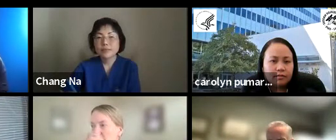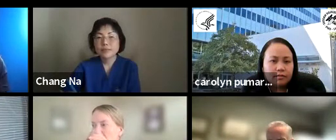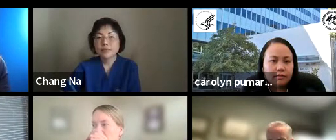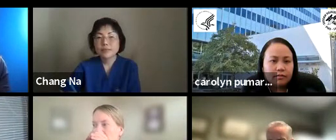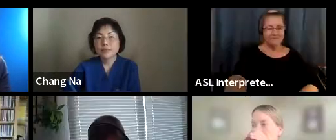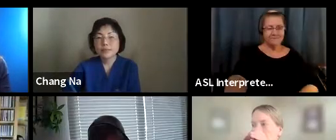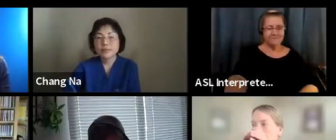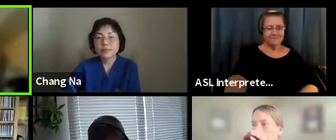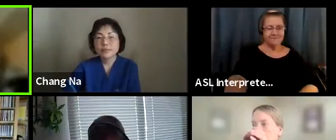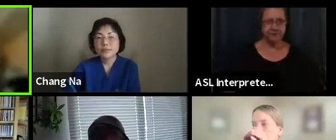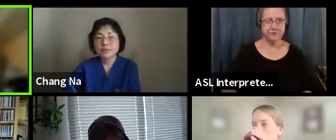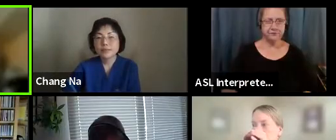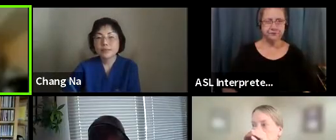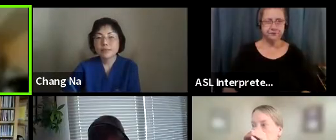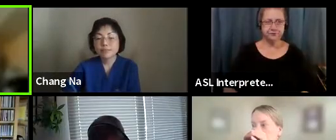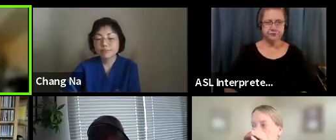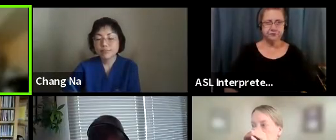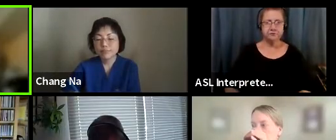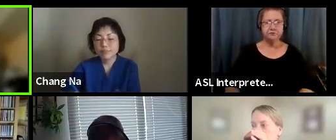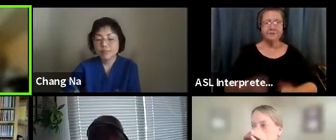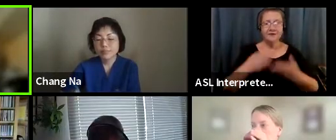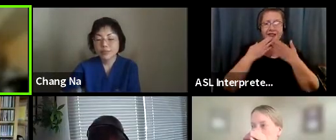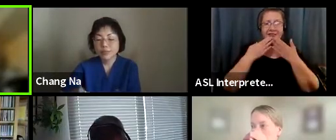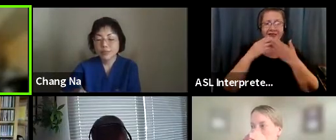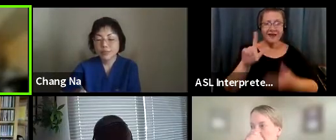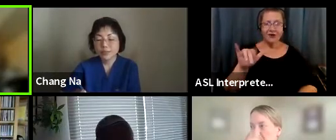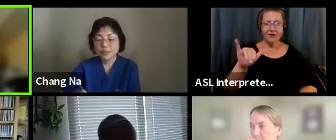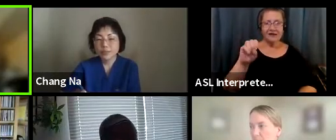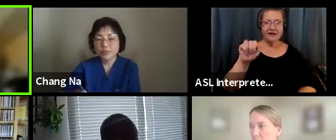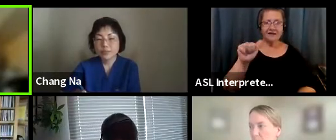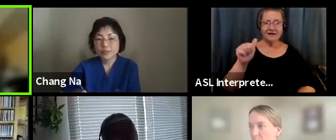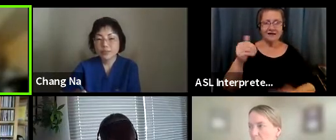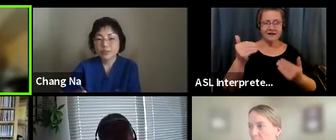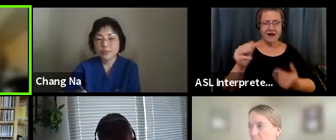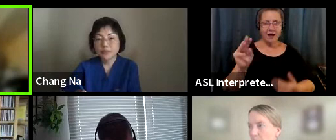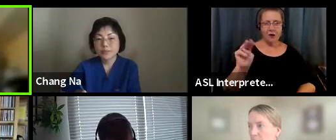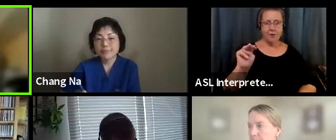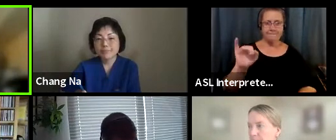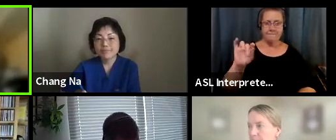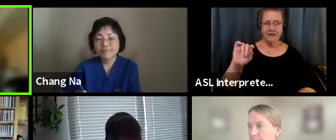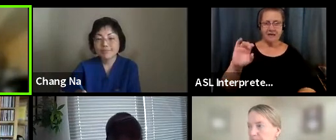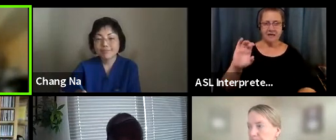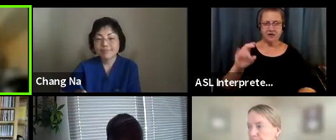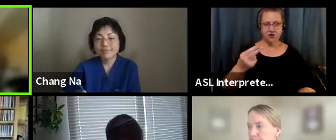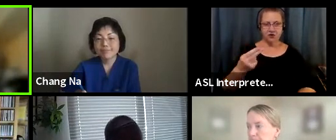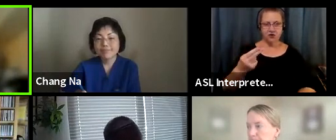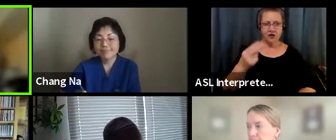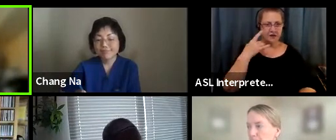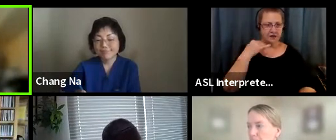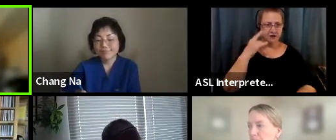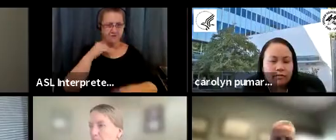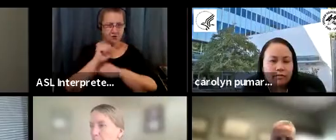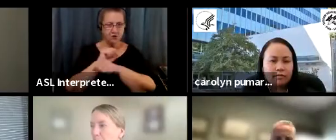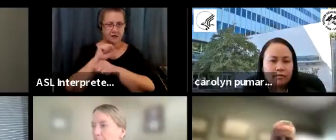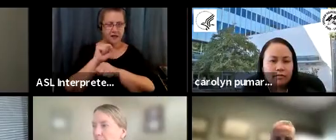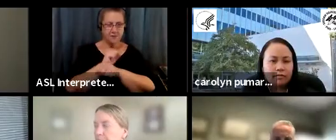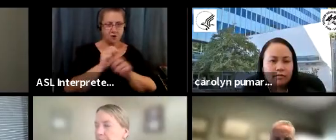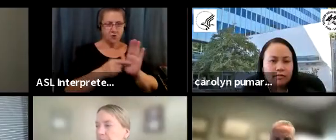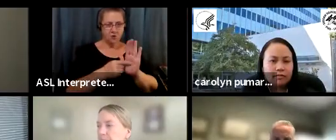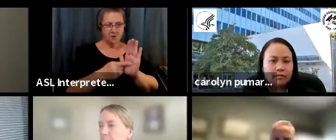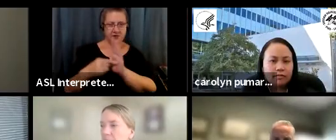Thank you. Thank you, Lisa. And moving on to Mitch Steiger from the California Labor Federation representing